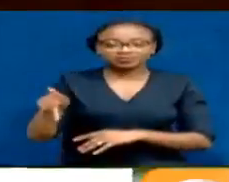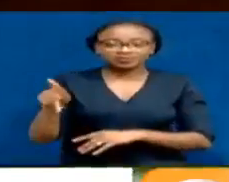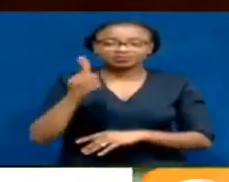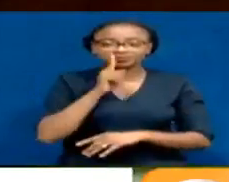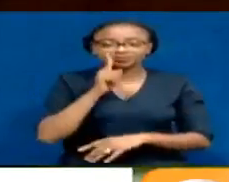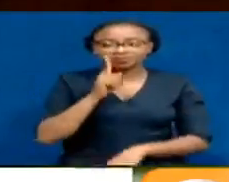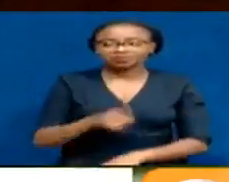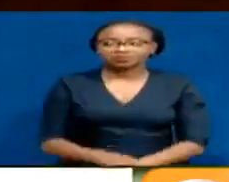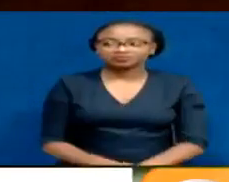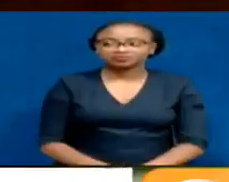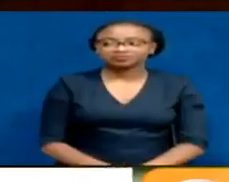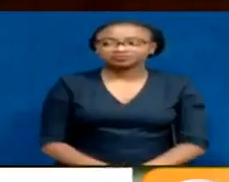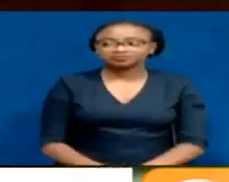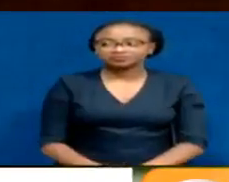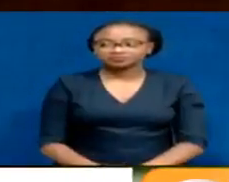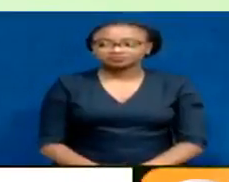tomorrow.